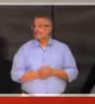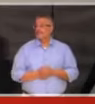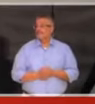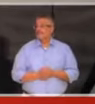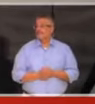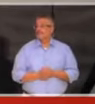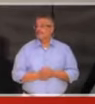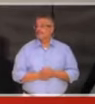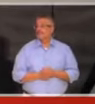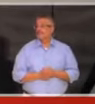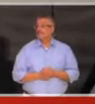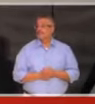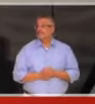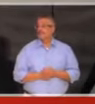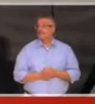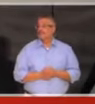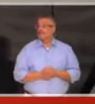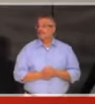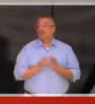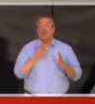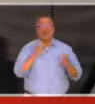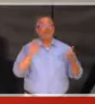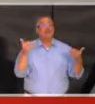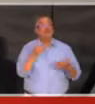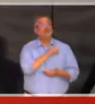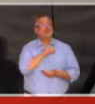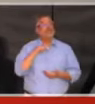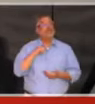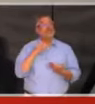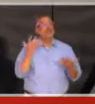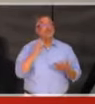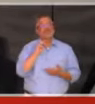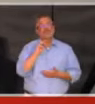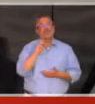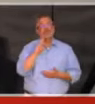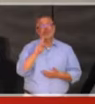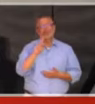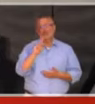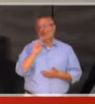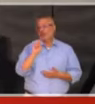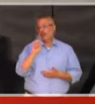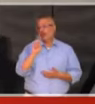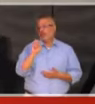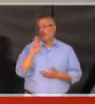And I want to introduce Assemblymember Mark Berman.